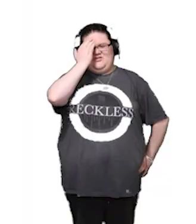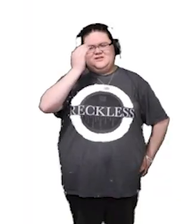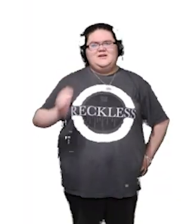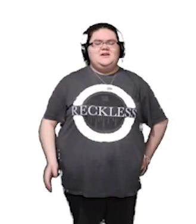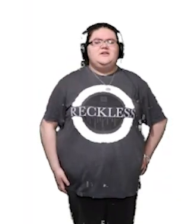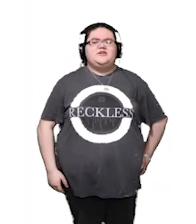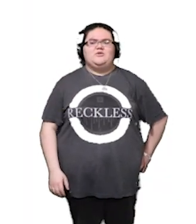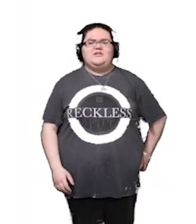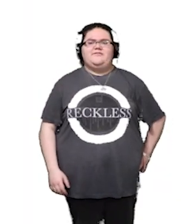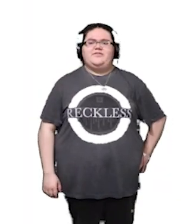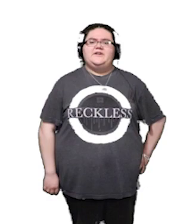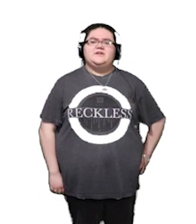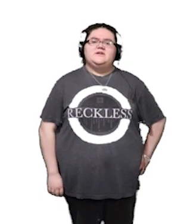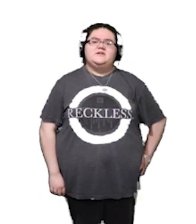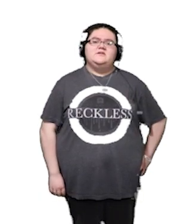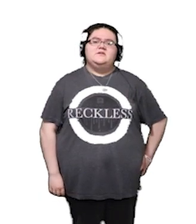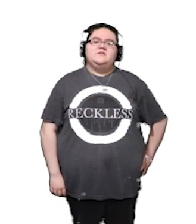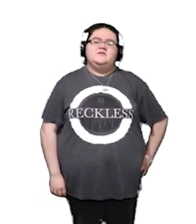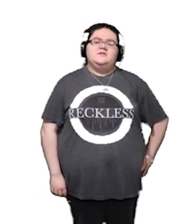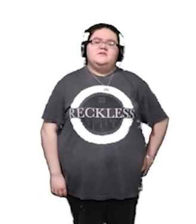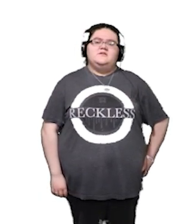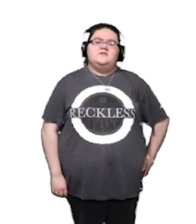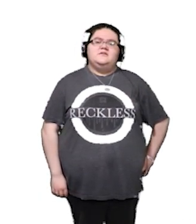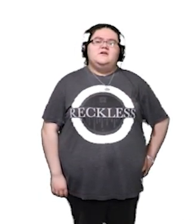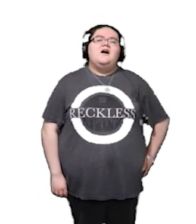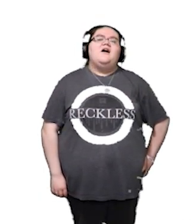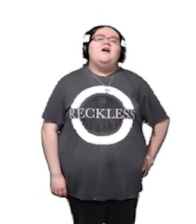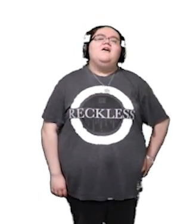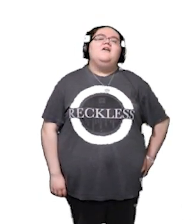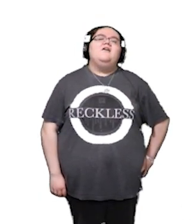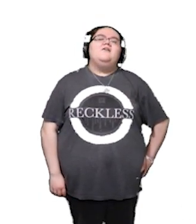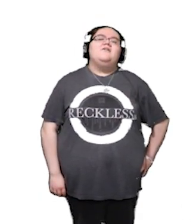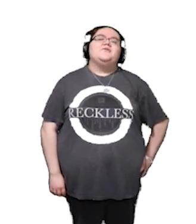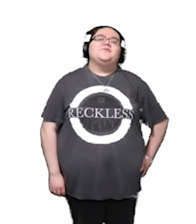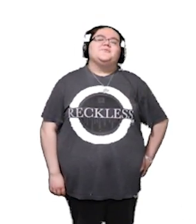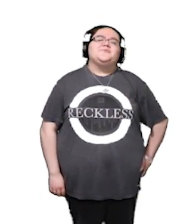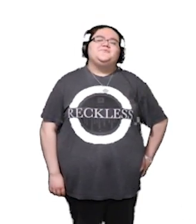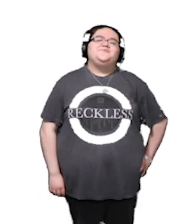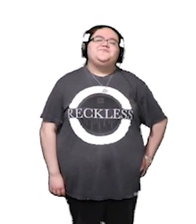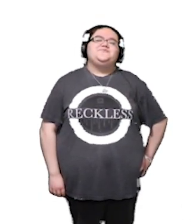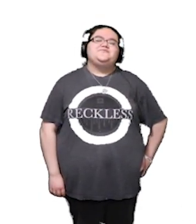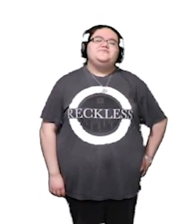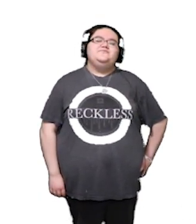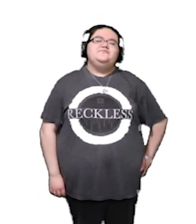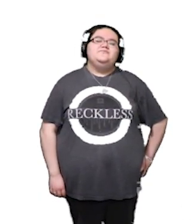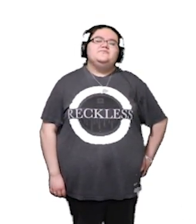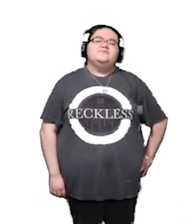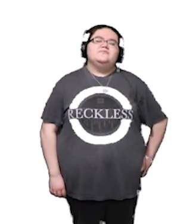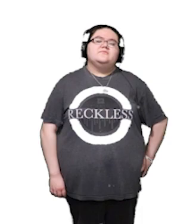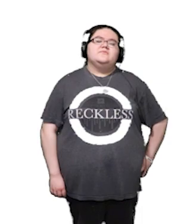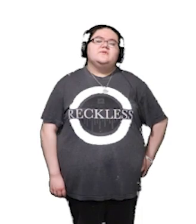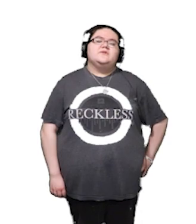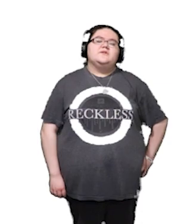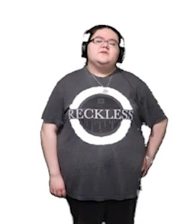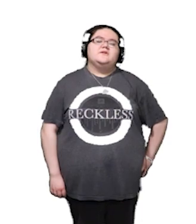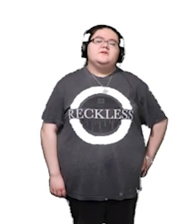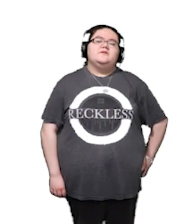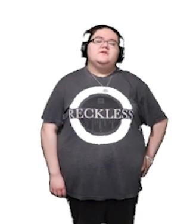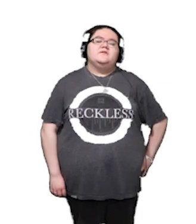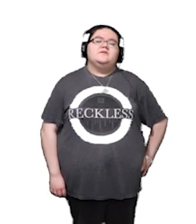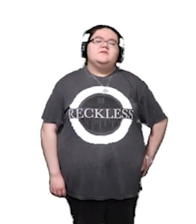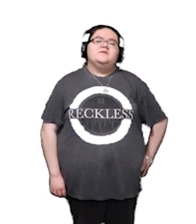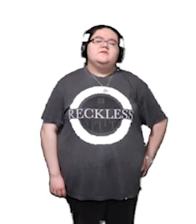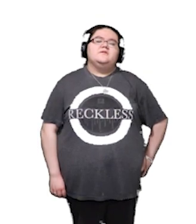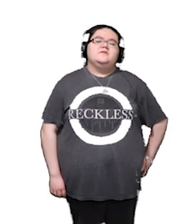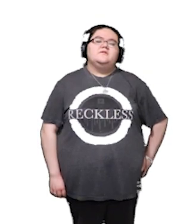My brain hurts. Here's another cool it's too early for whenever this. You replace the toilet paper roll... kind of pinch it to make an oval, so whenever you pull, only a certain amount